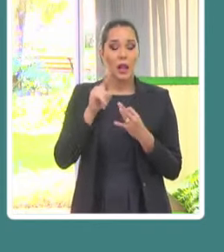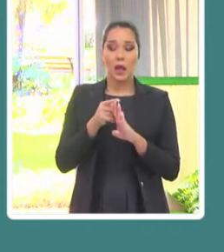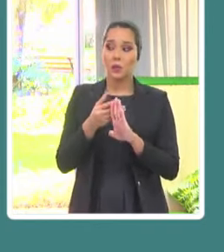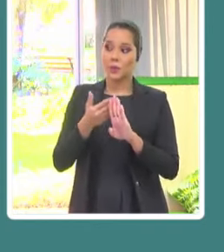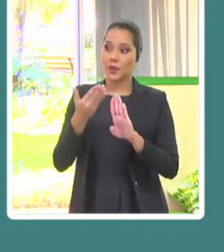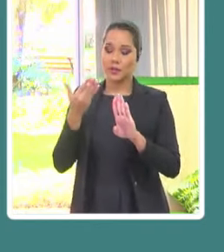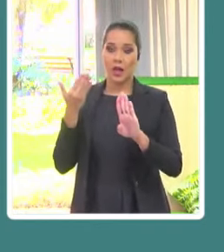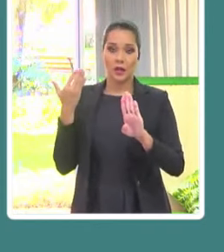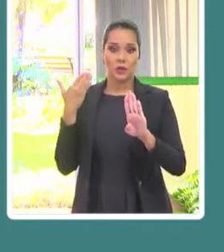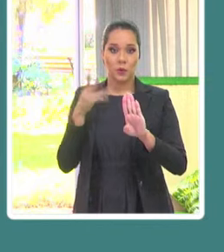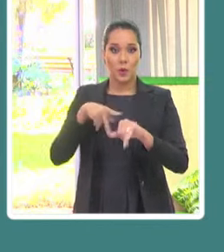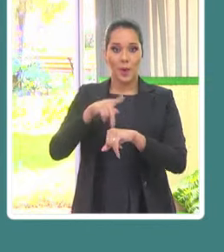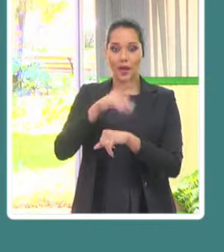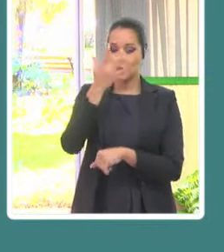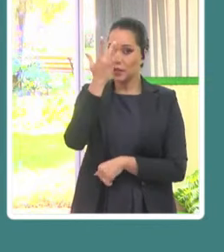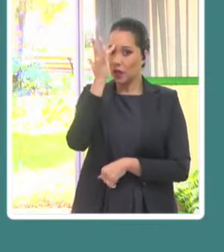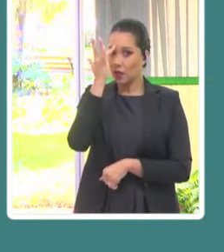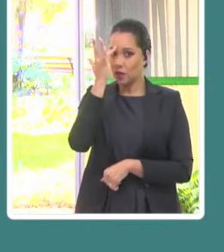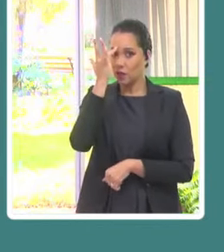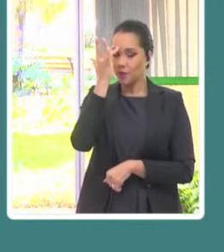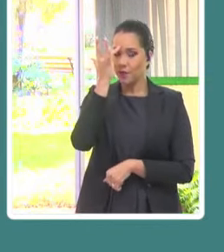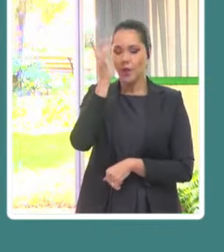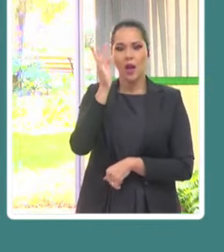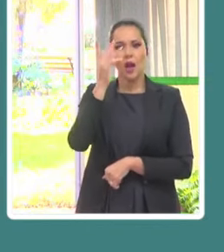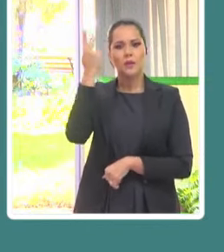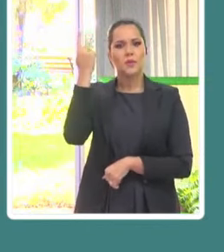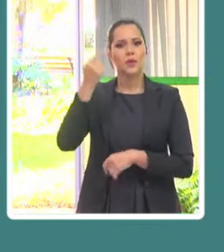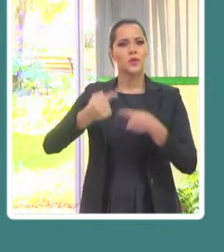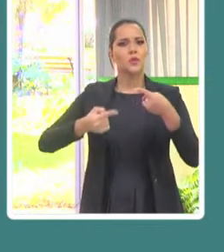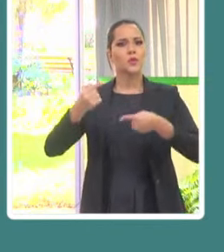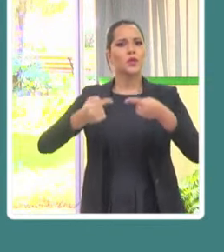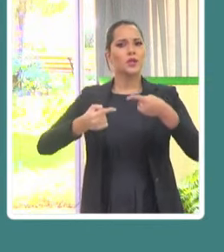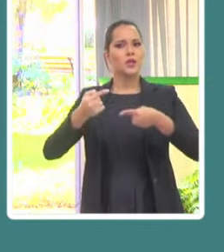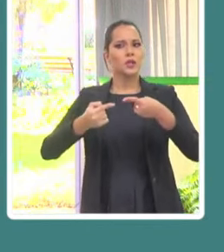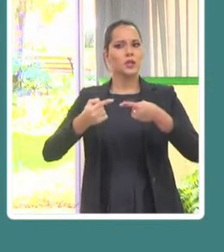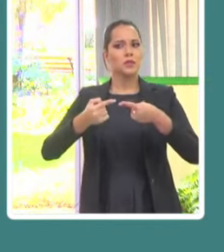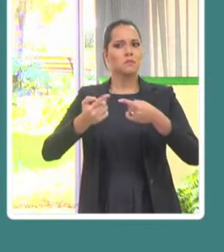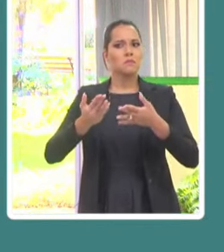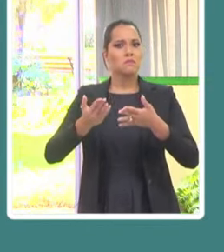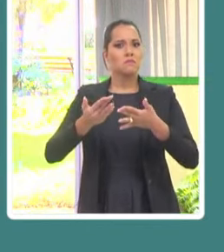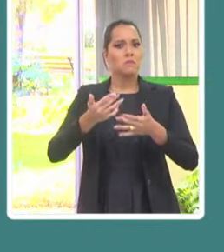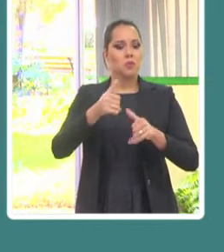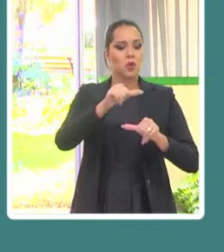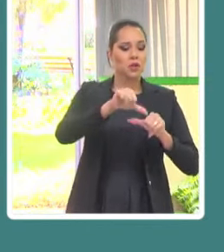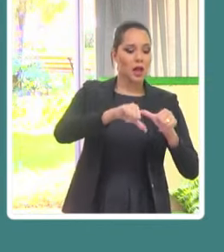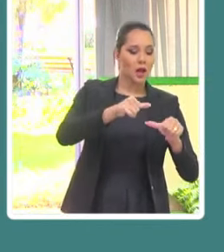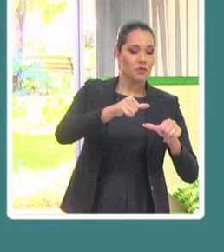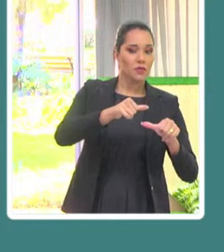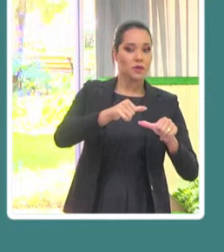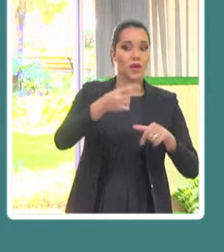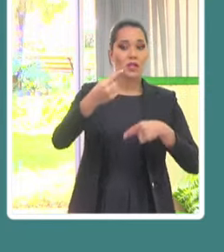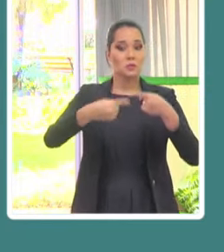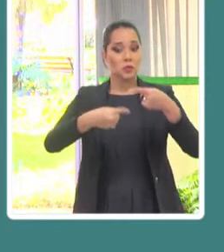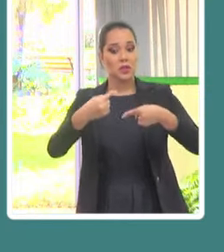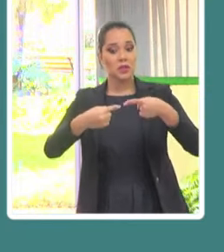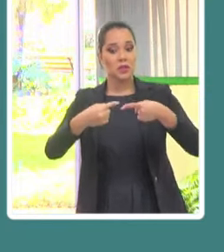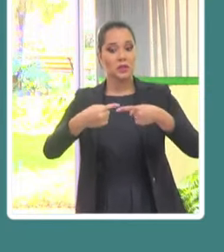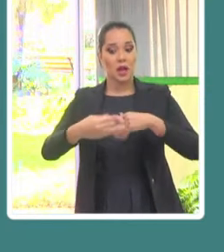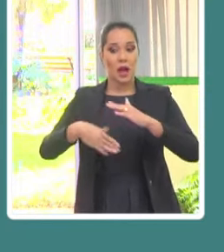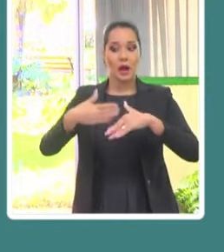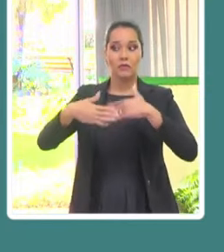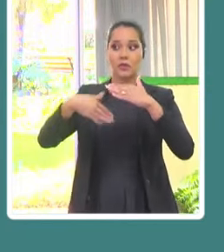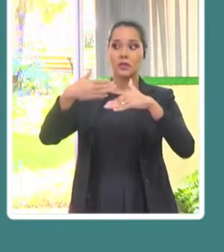in India, the politics was changing and the policies were moving more towards